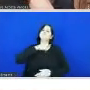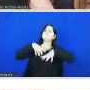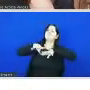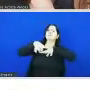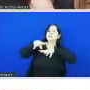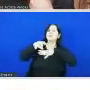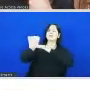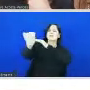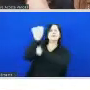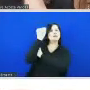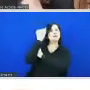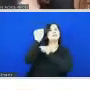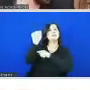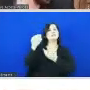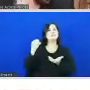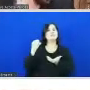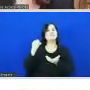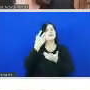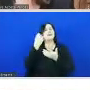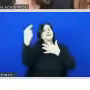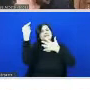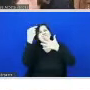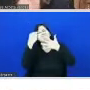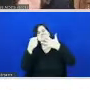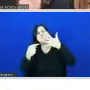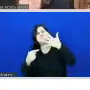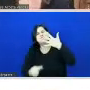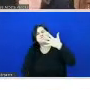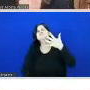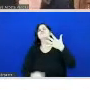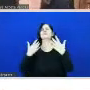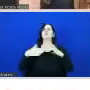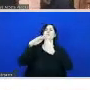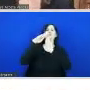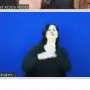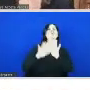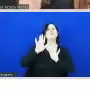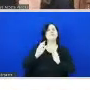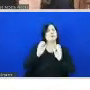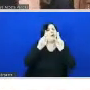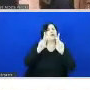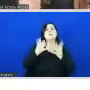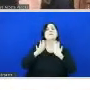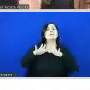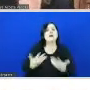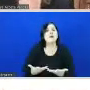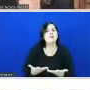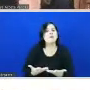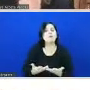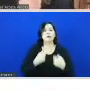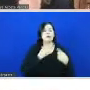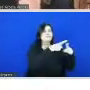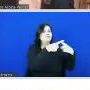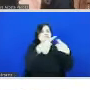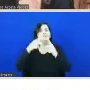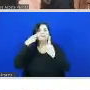feminist governments, some of the innovative mechanisms that we heard about earlier. So we really encourage countries to commit to making